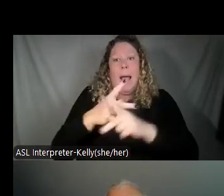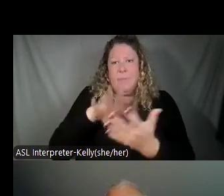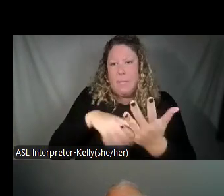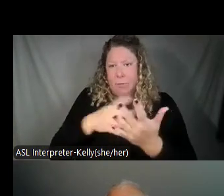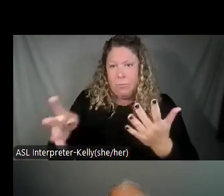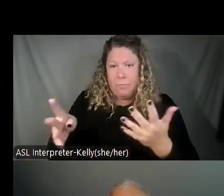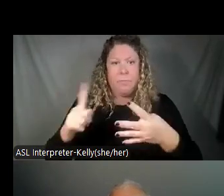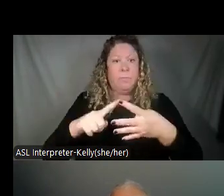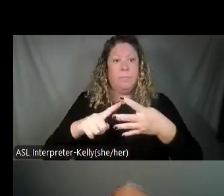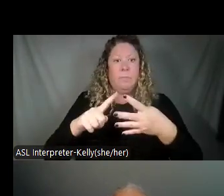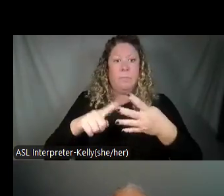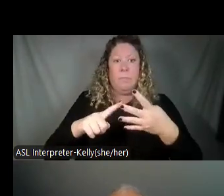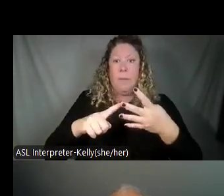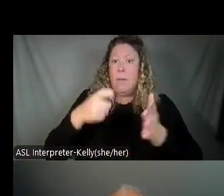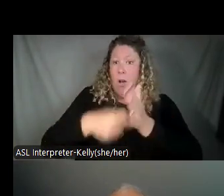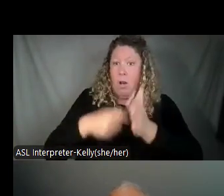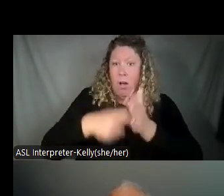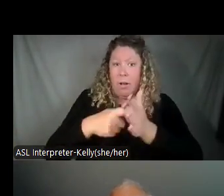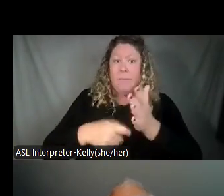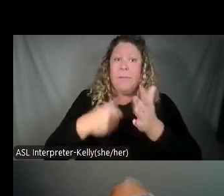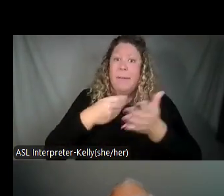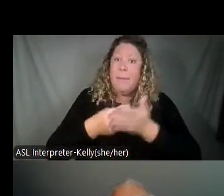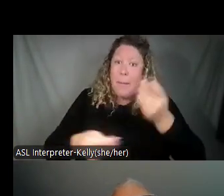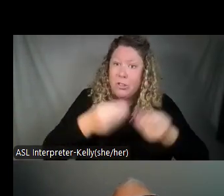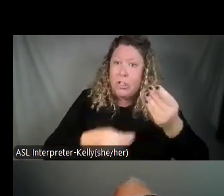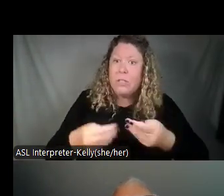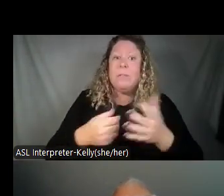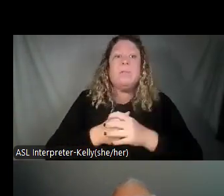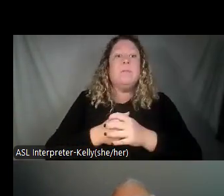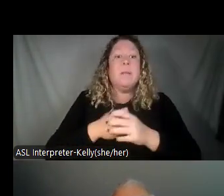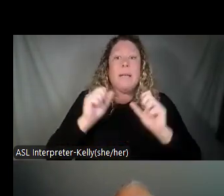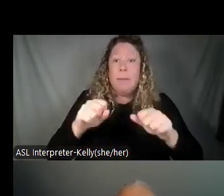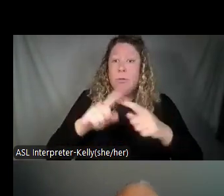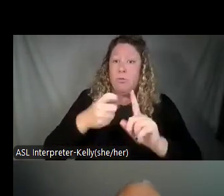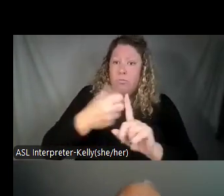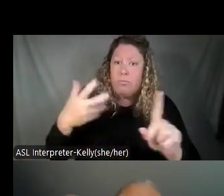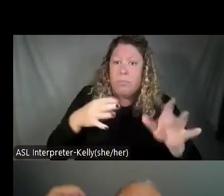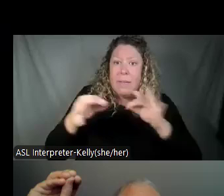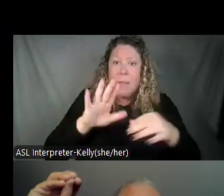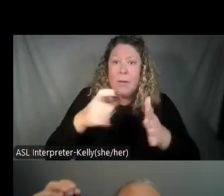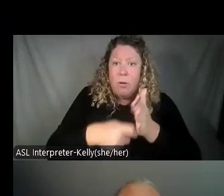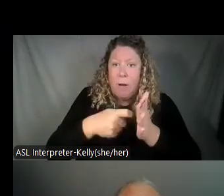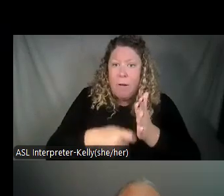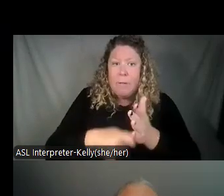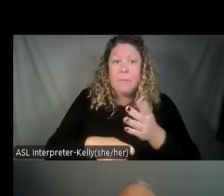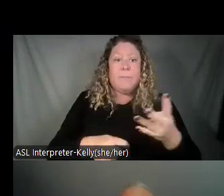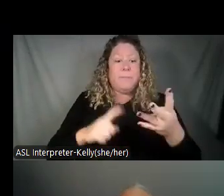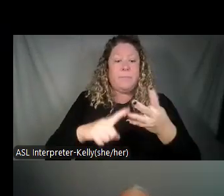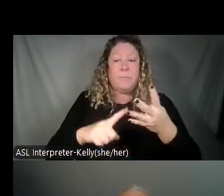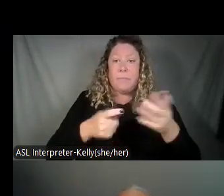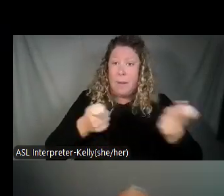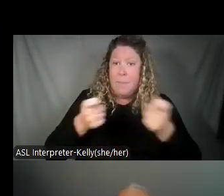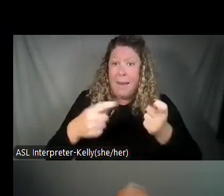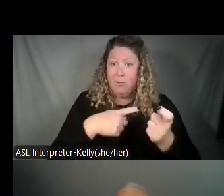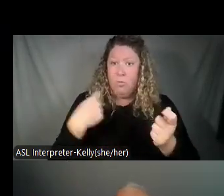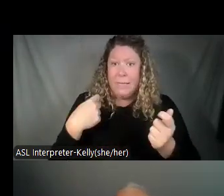able to have a budget and being able to define all the costs throughout the project. then going through and managing risk